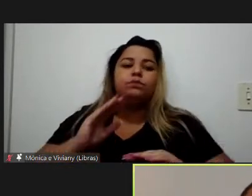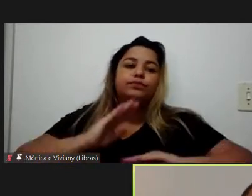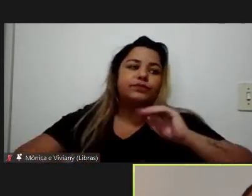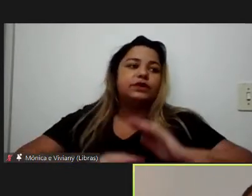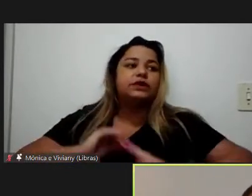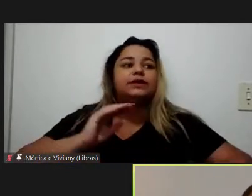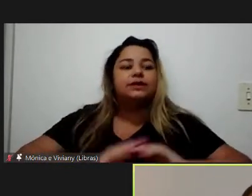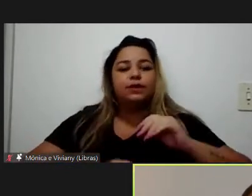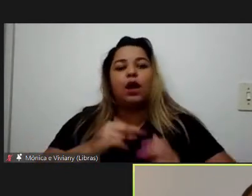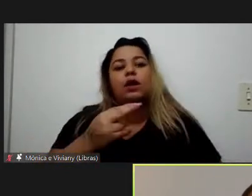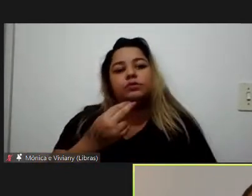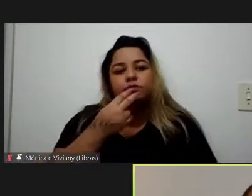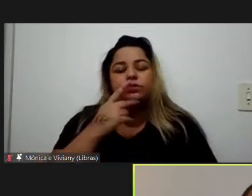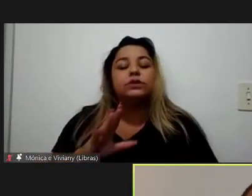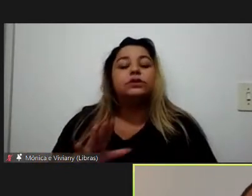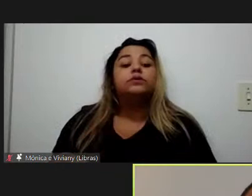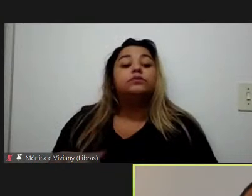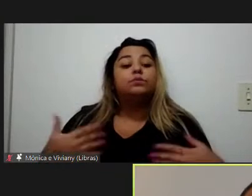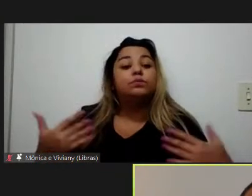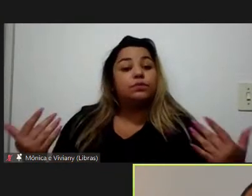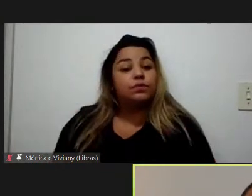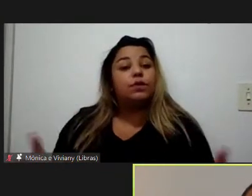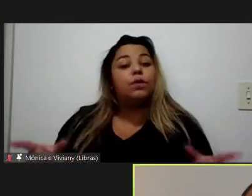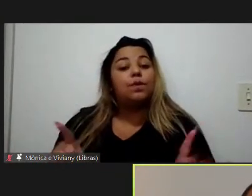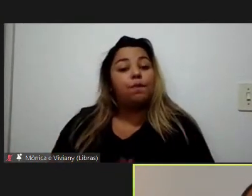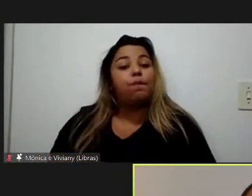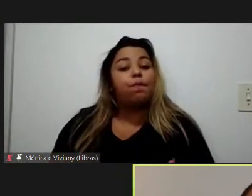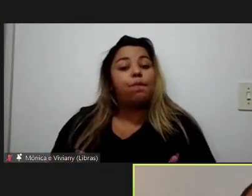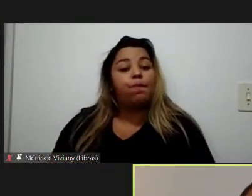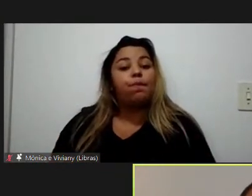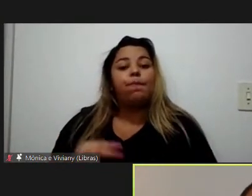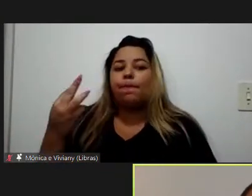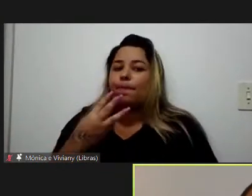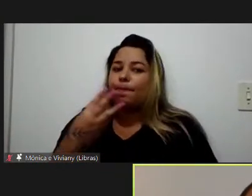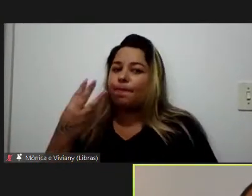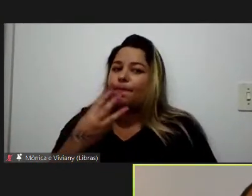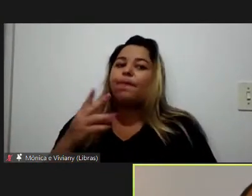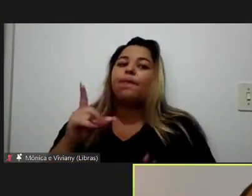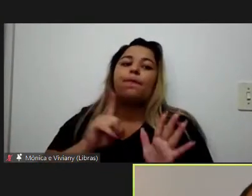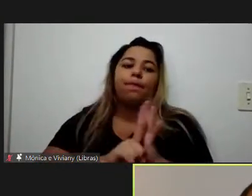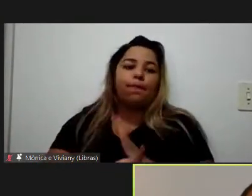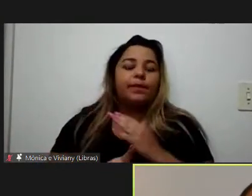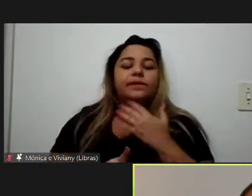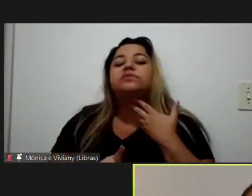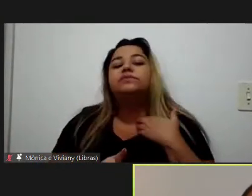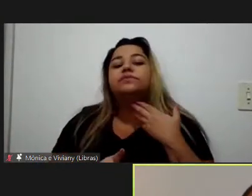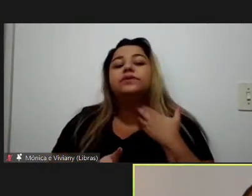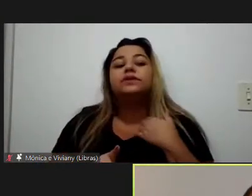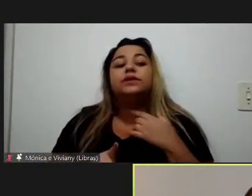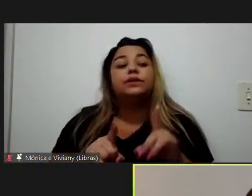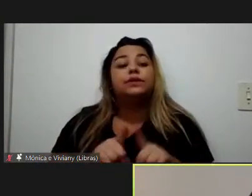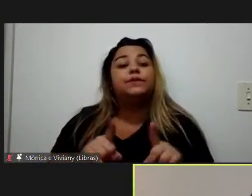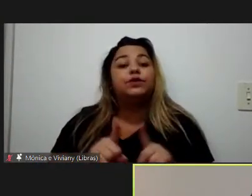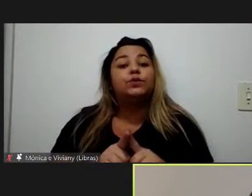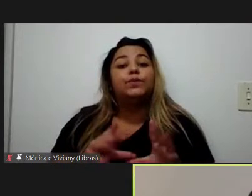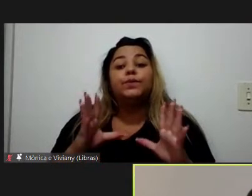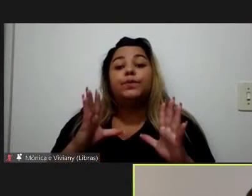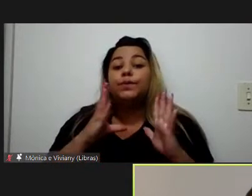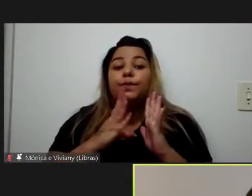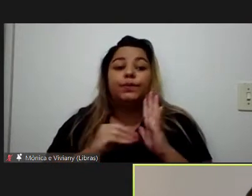also relates to the third question regarding the dominant biomedical or medical model, which is of course also